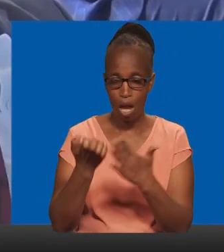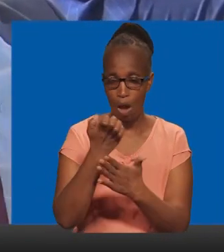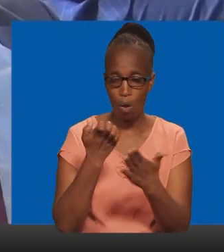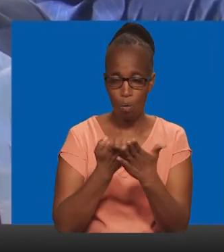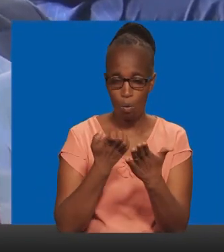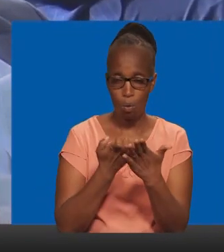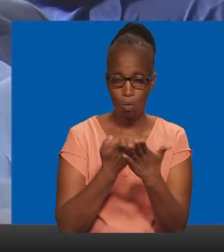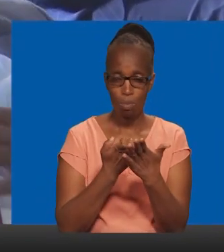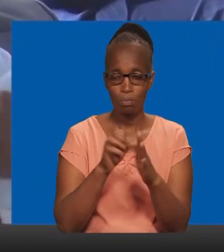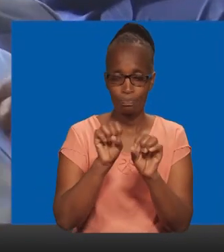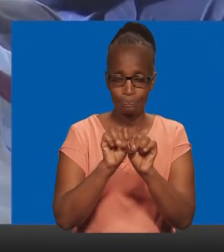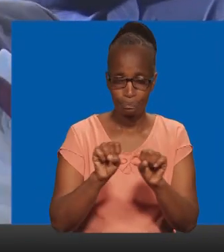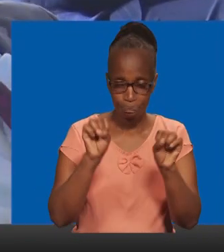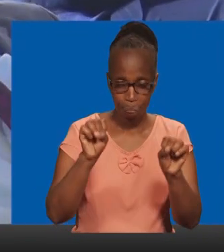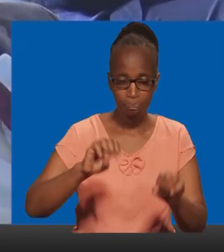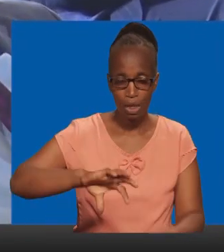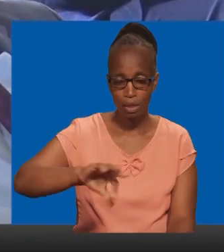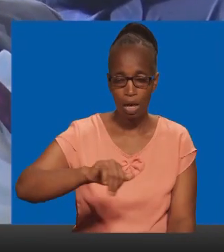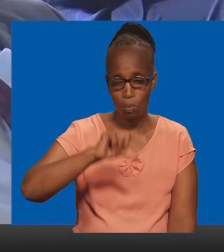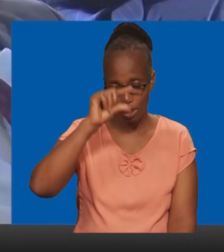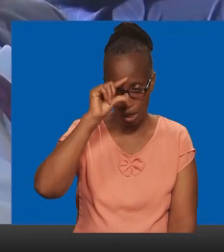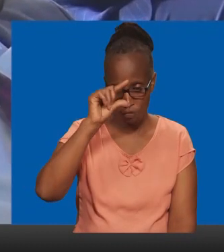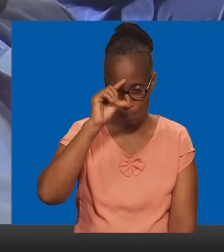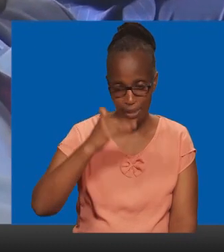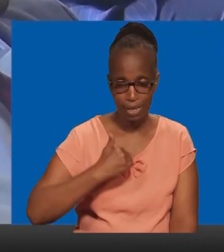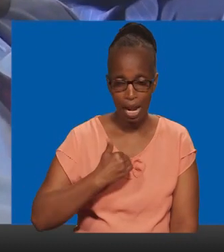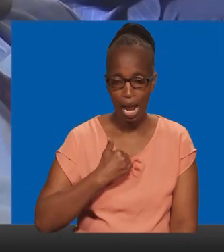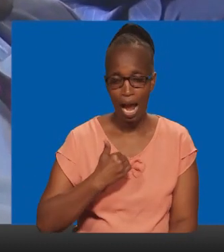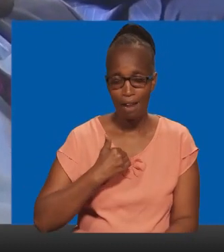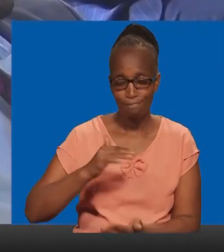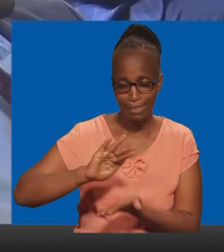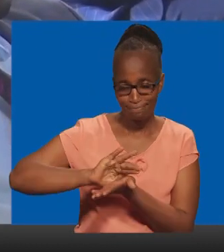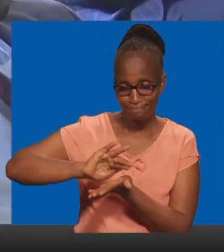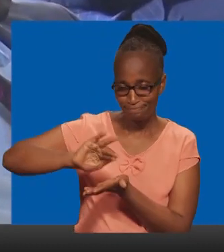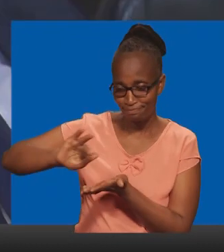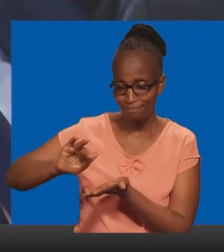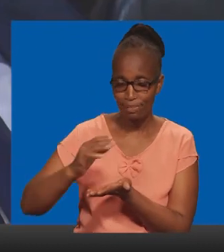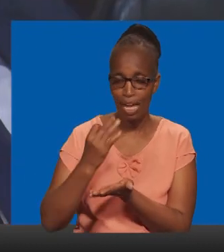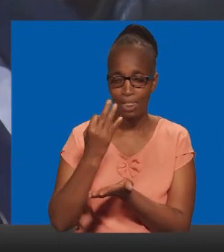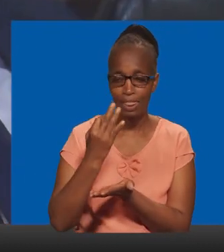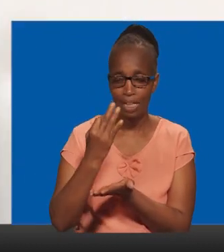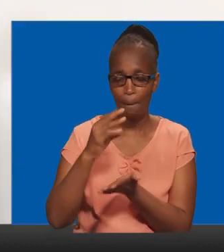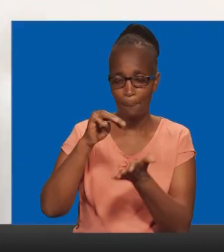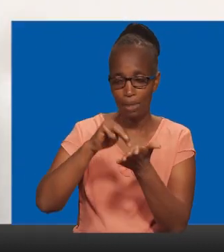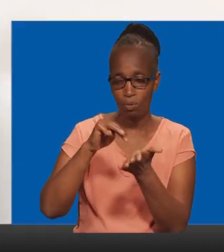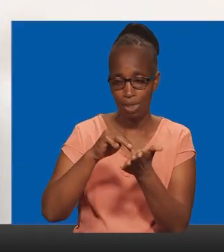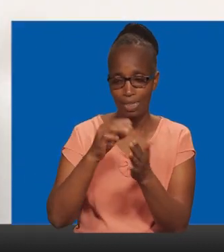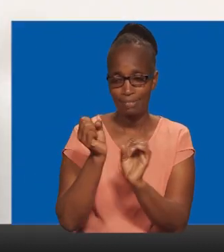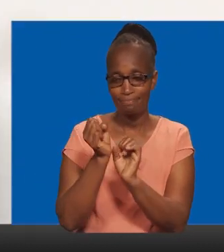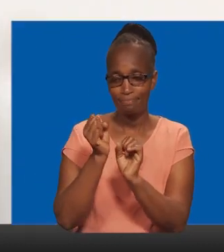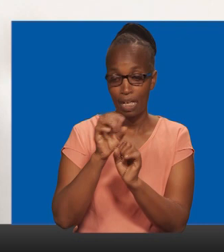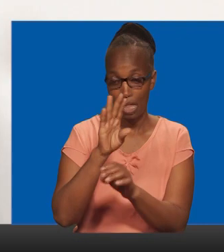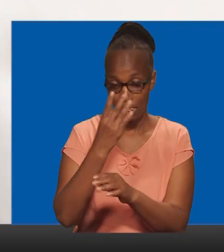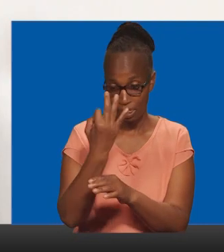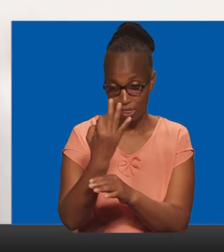kaunti imetenga 3% ya bajeti yake kwa utunzi wa mazingira na kukabiliana na mabadiliko ya tabia nchi. We have